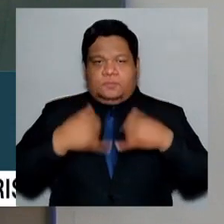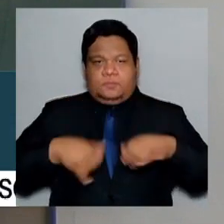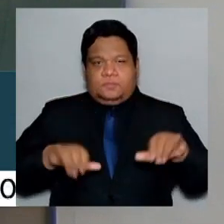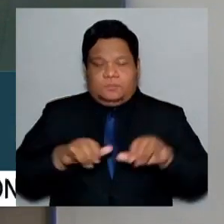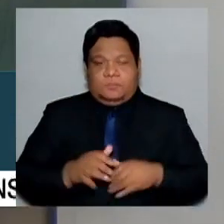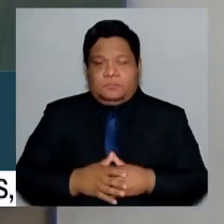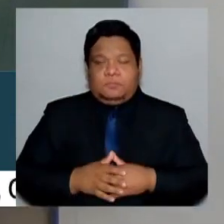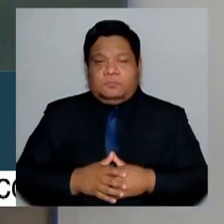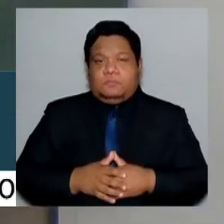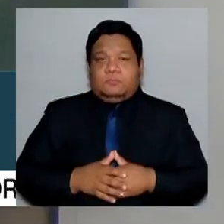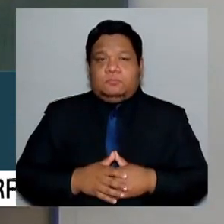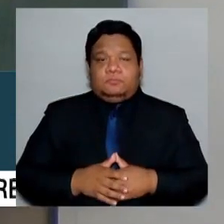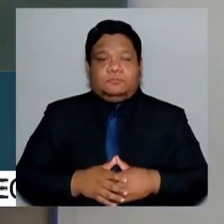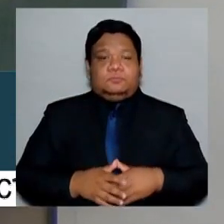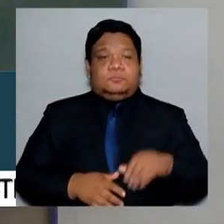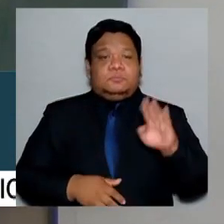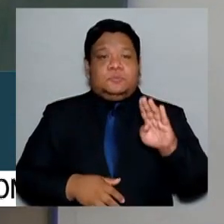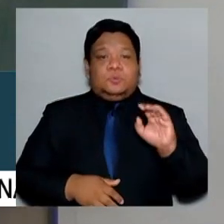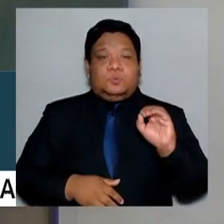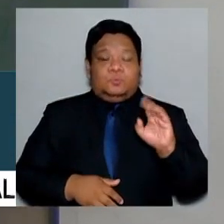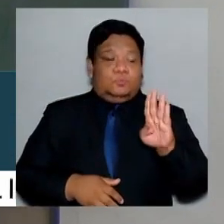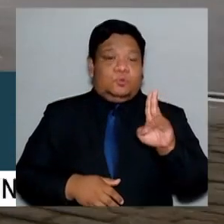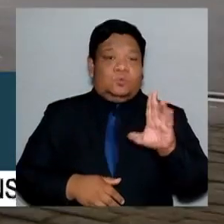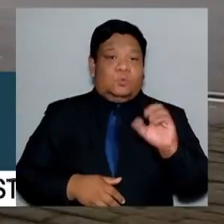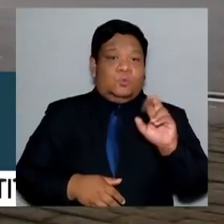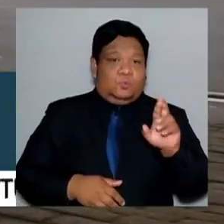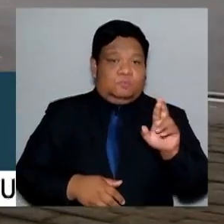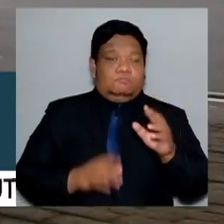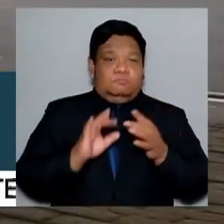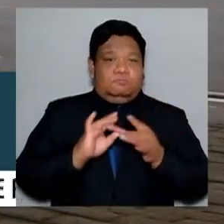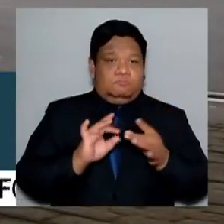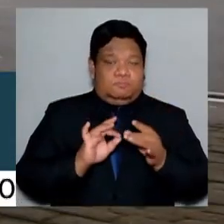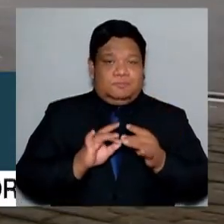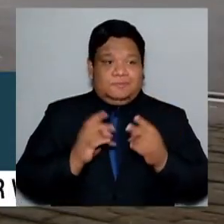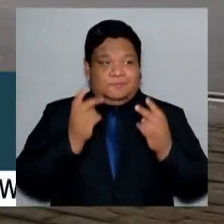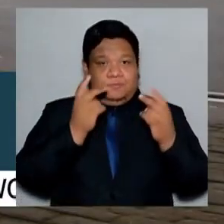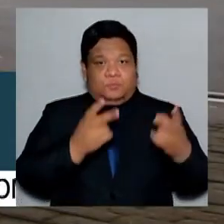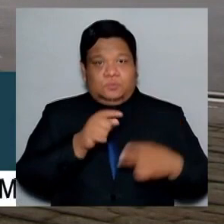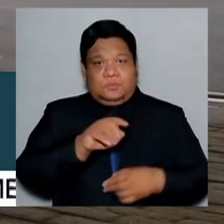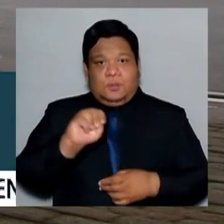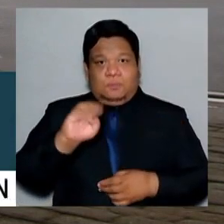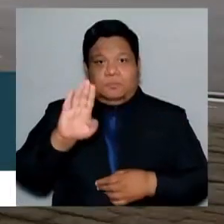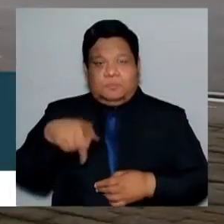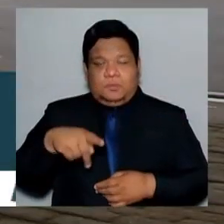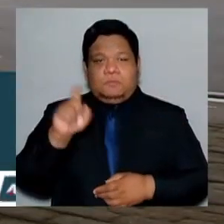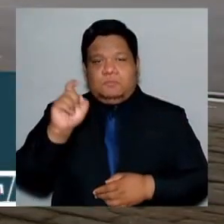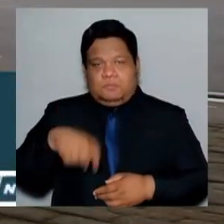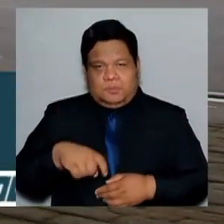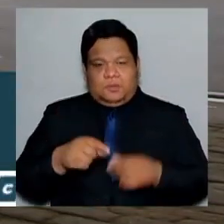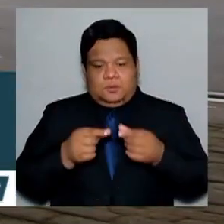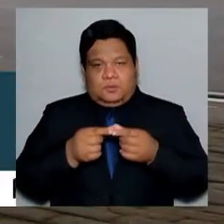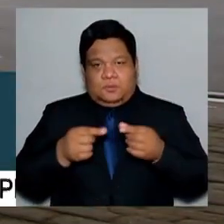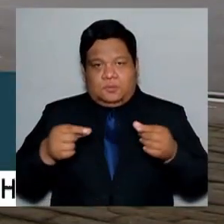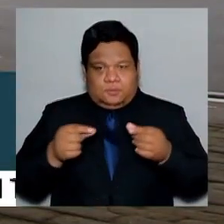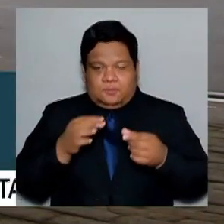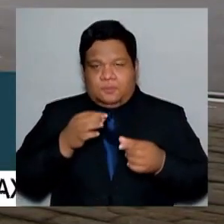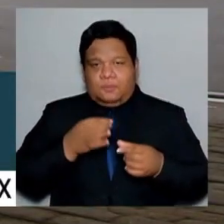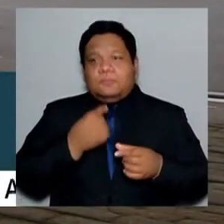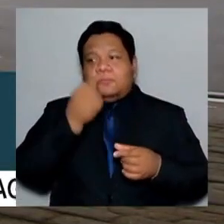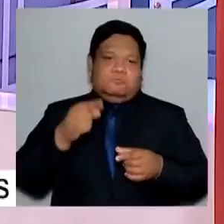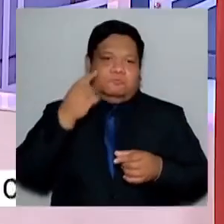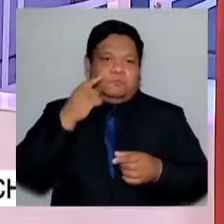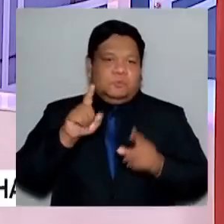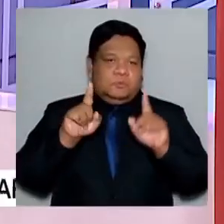Corrections says visitors at the NBP will also need to take a rapid antigen test prior to their scheduled